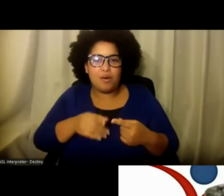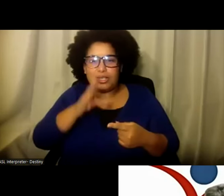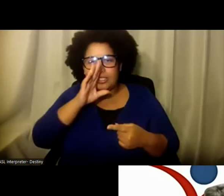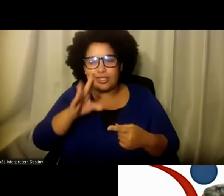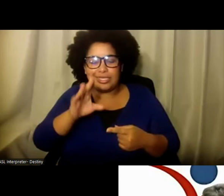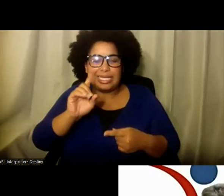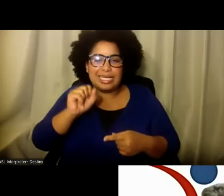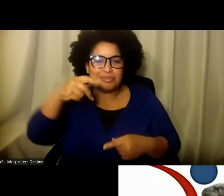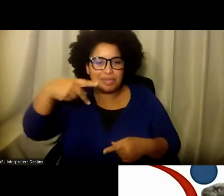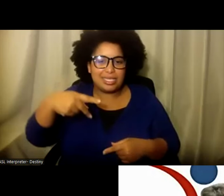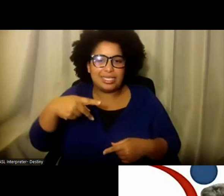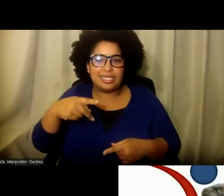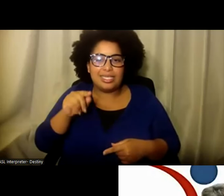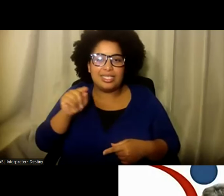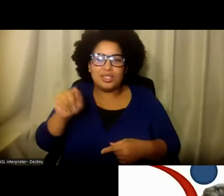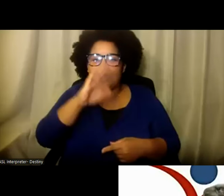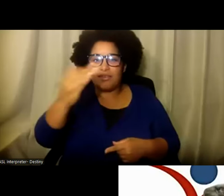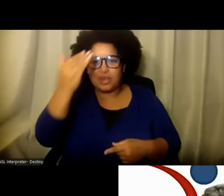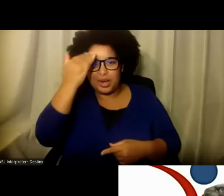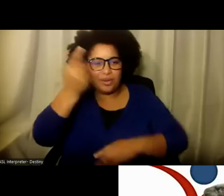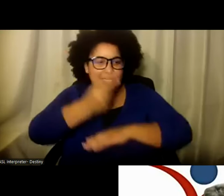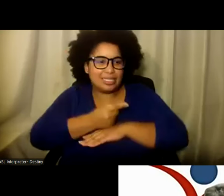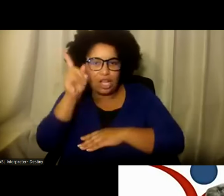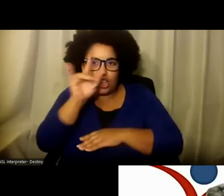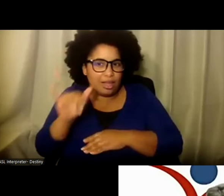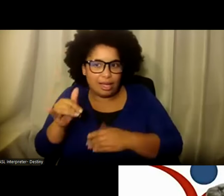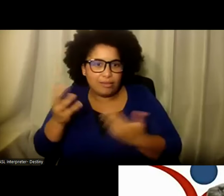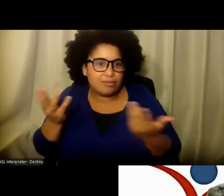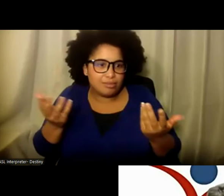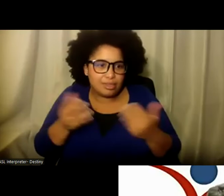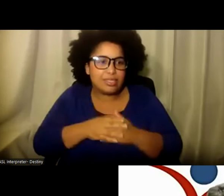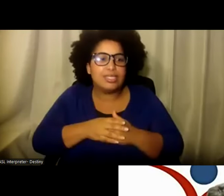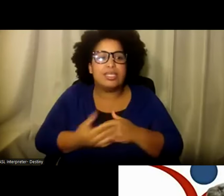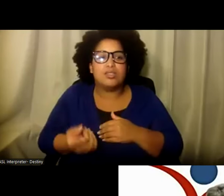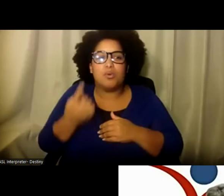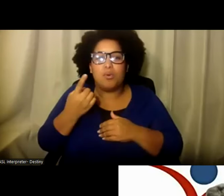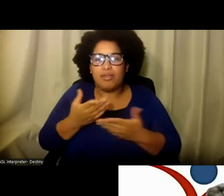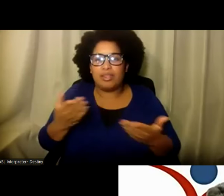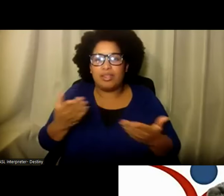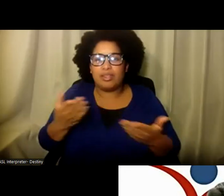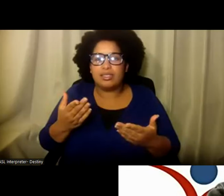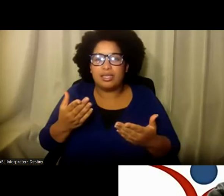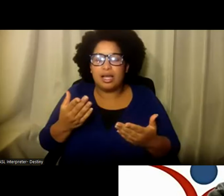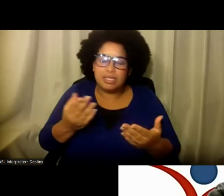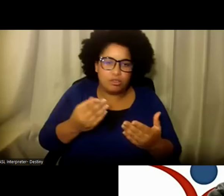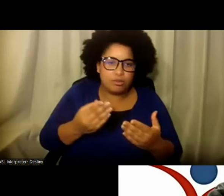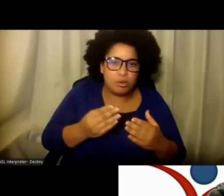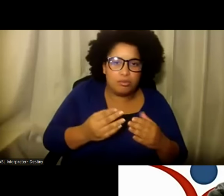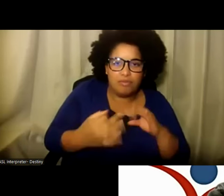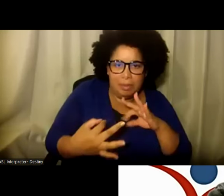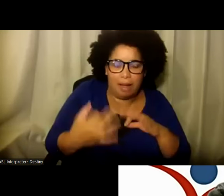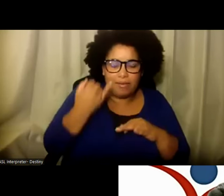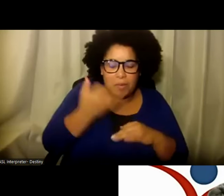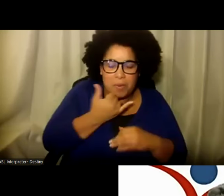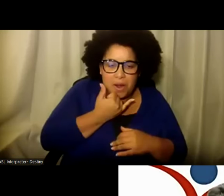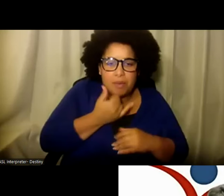service professionals is you just never know what the day is going to bring, right? I think one of the things, and please correct me if I'm wrong, I'm hearing from you